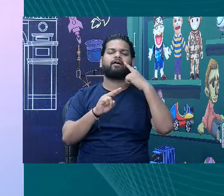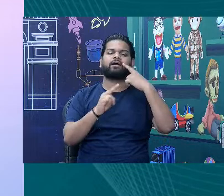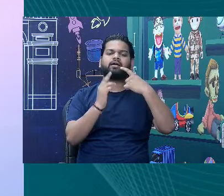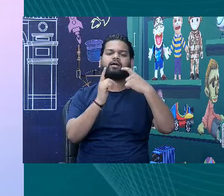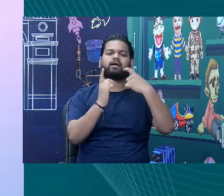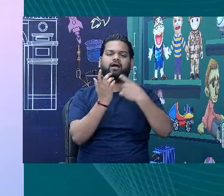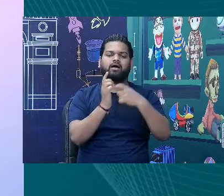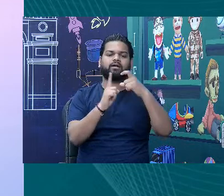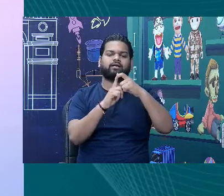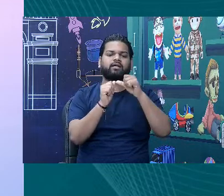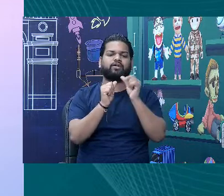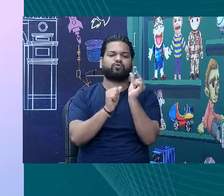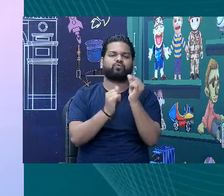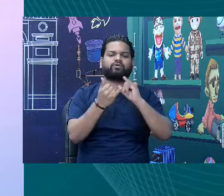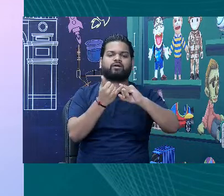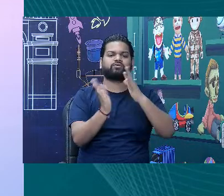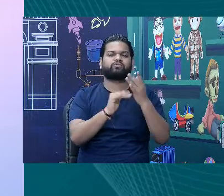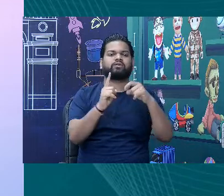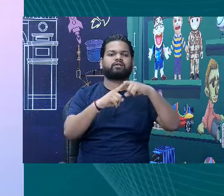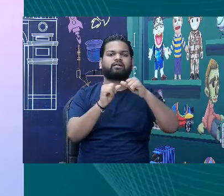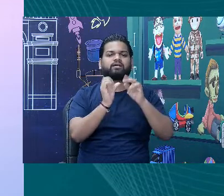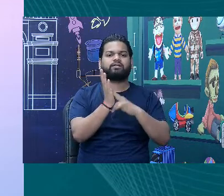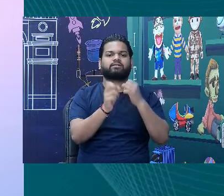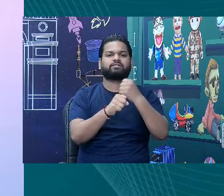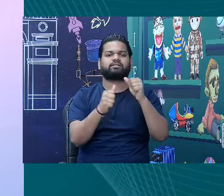And today we are reading a bit from it.